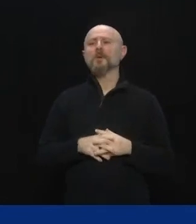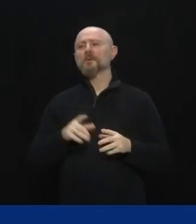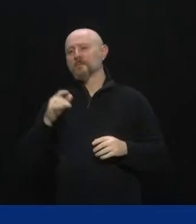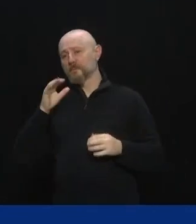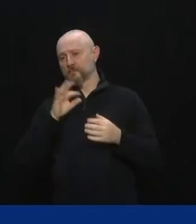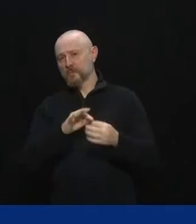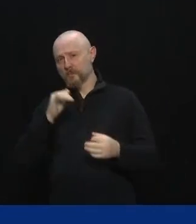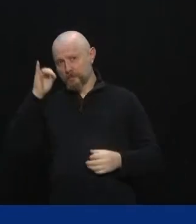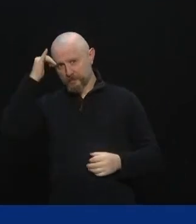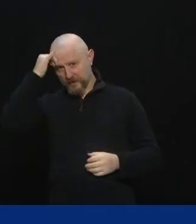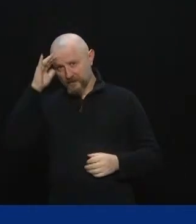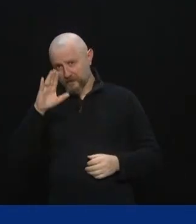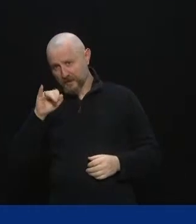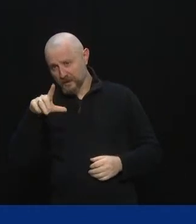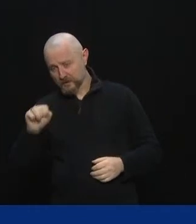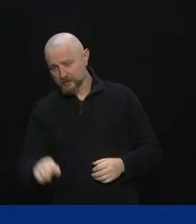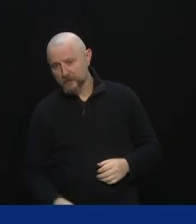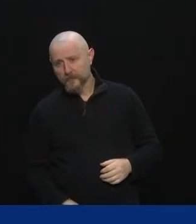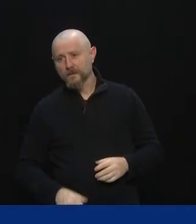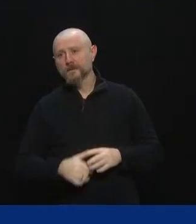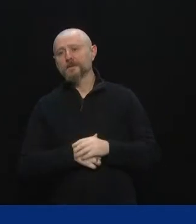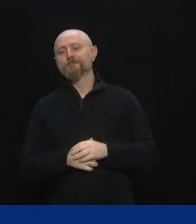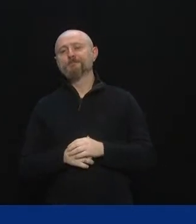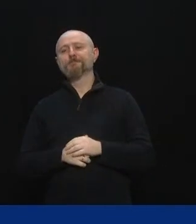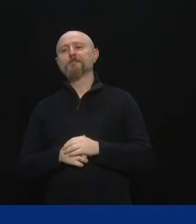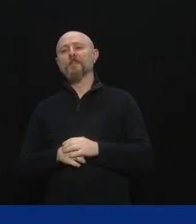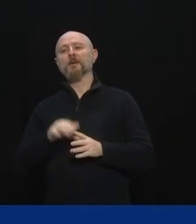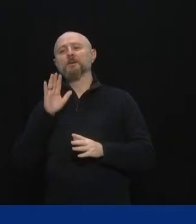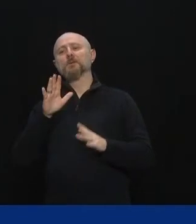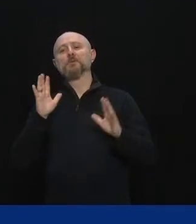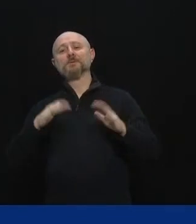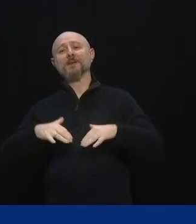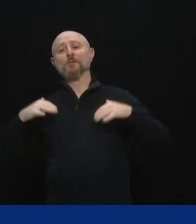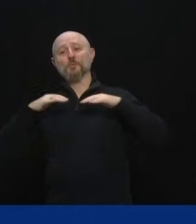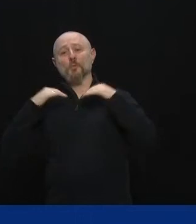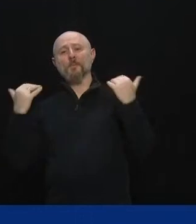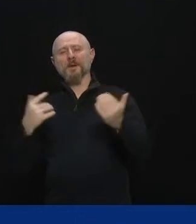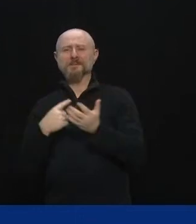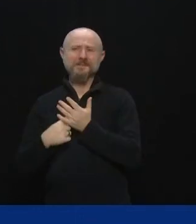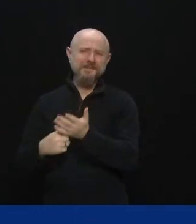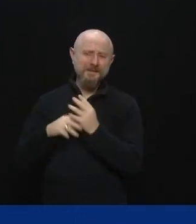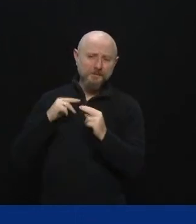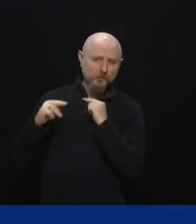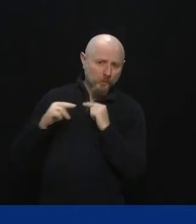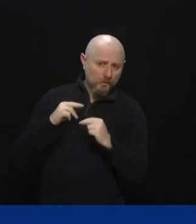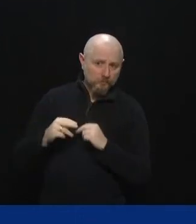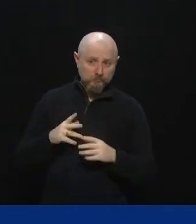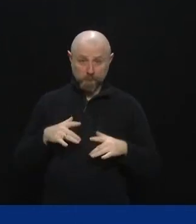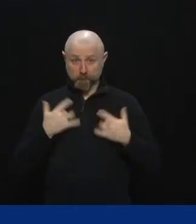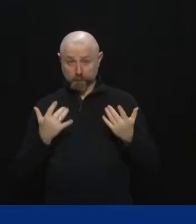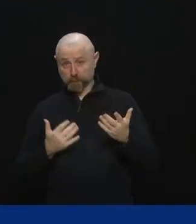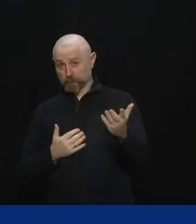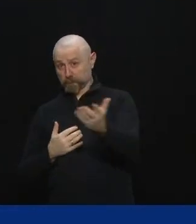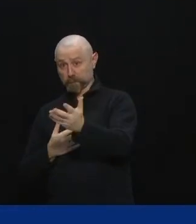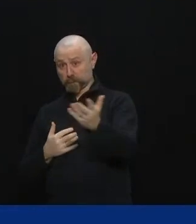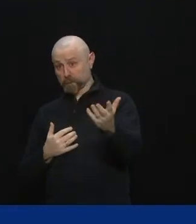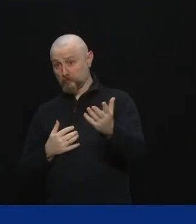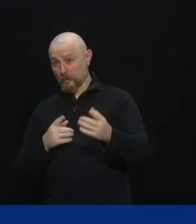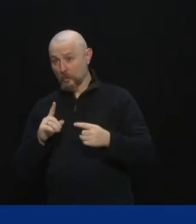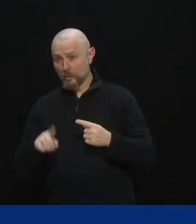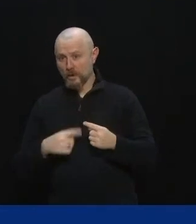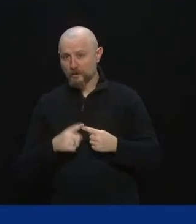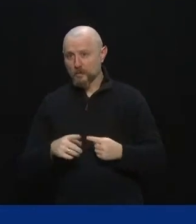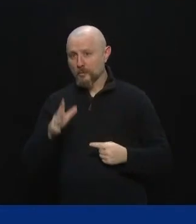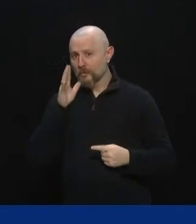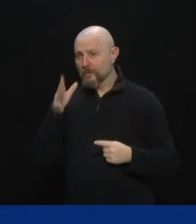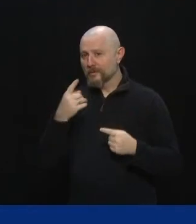Exactly. I'd like to ask you about the Buffalo Bills stadium negotiations. How are things going? How soon do you hope you might be able